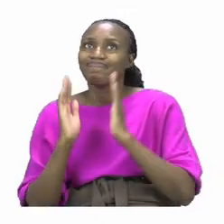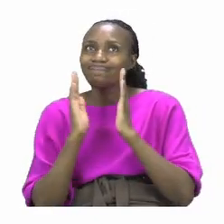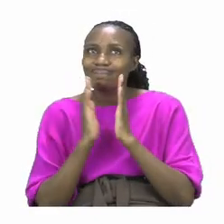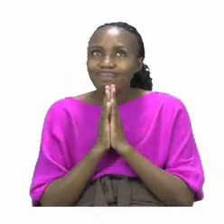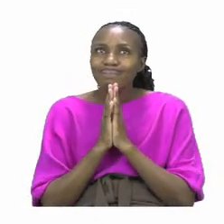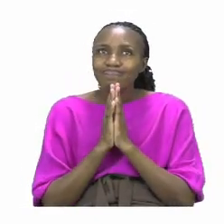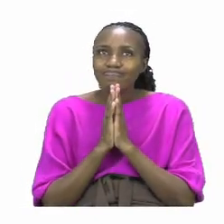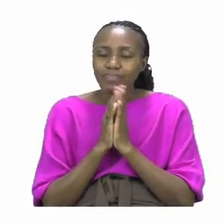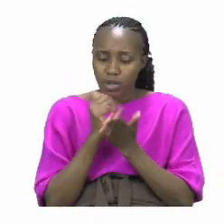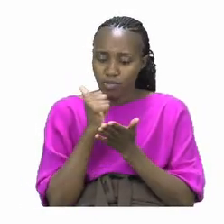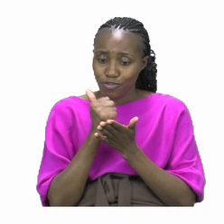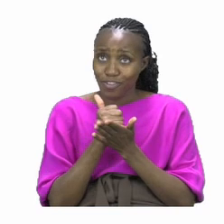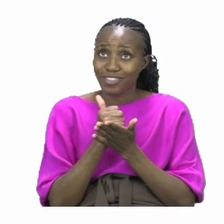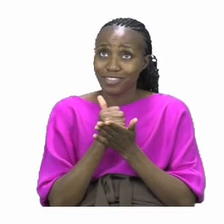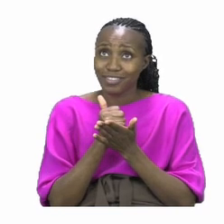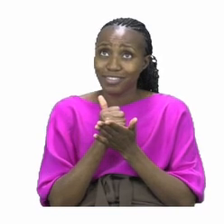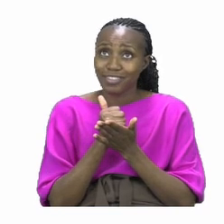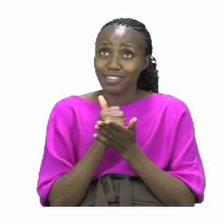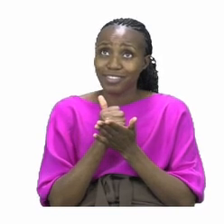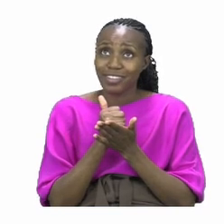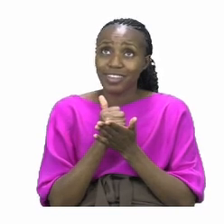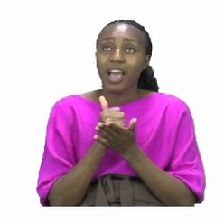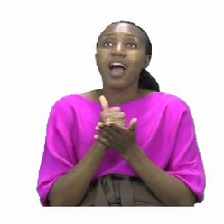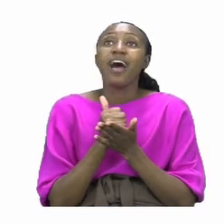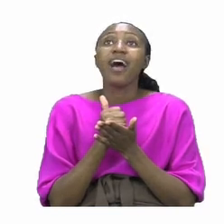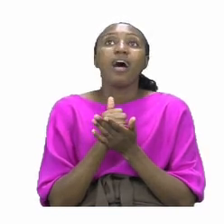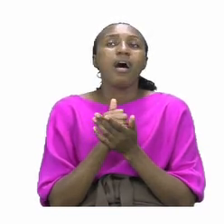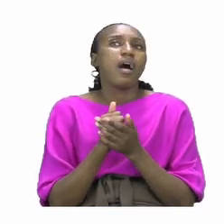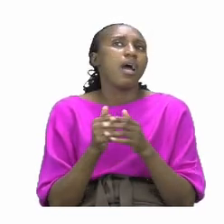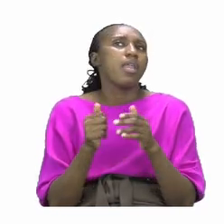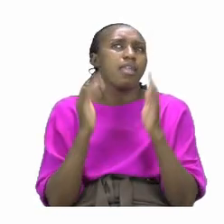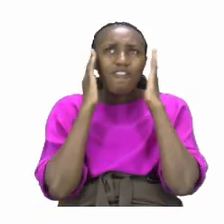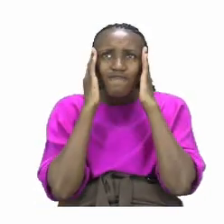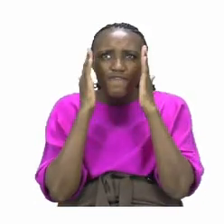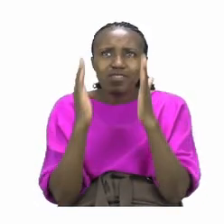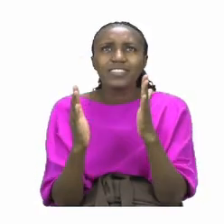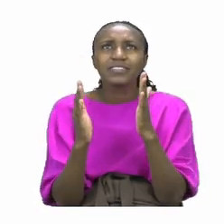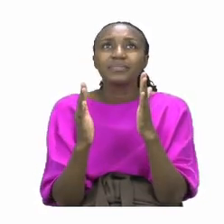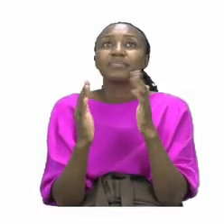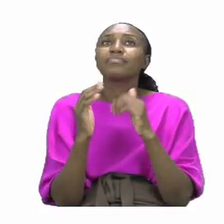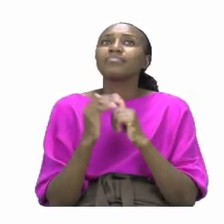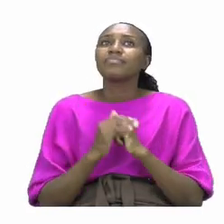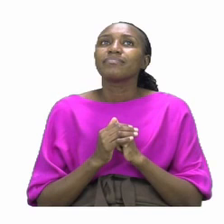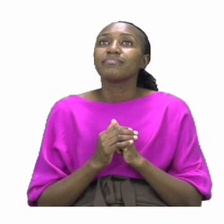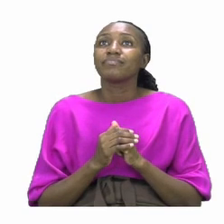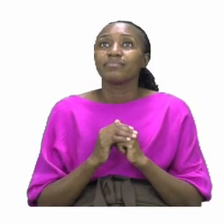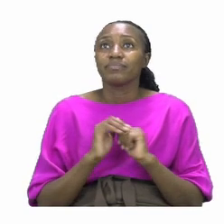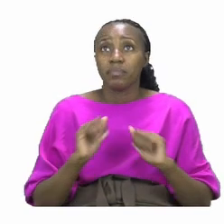a seat and open your ears. It says, Jack and